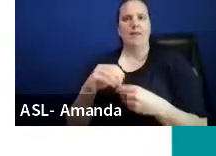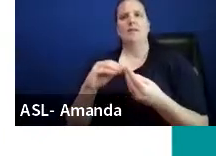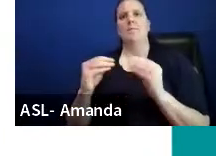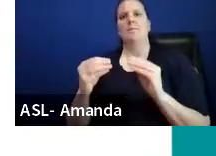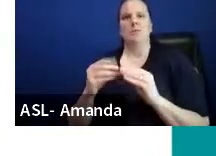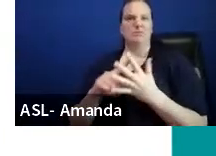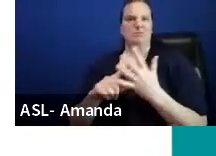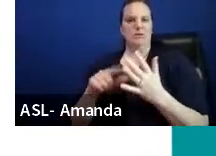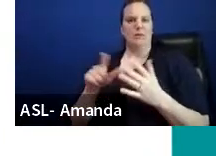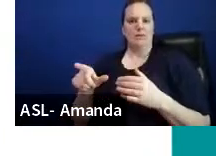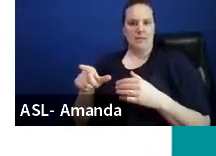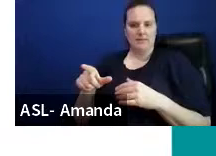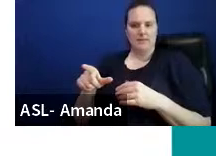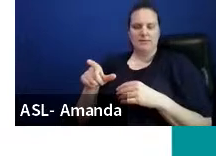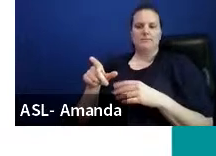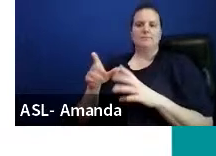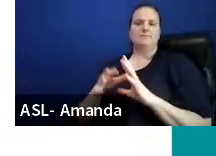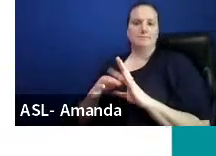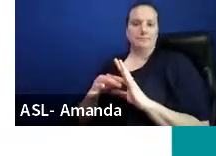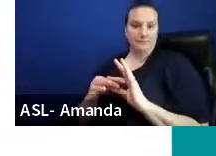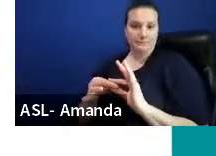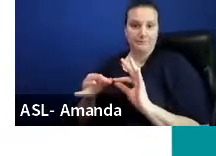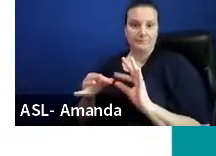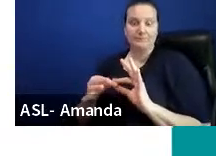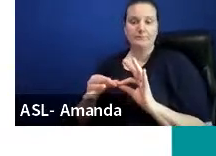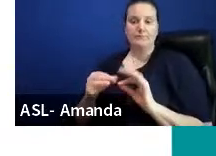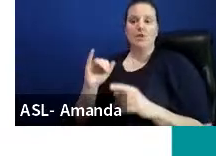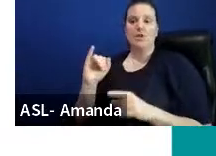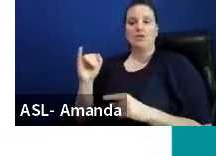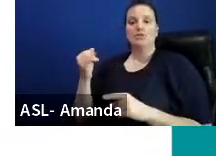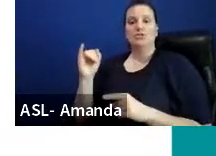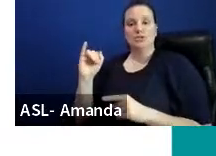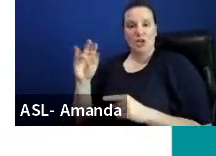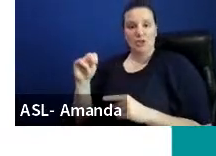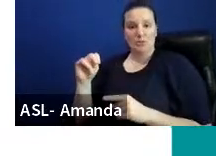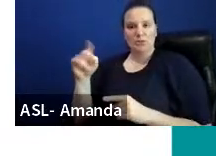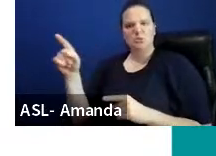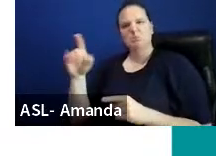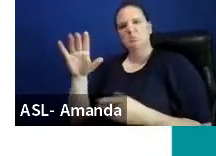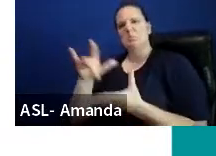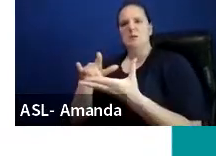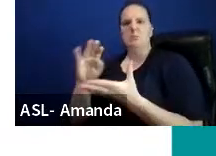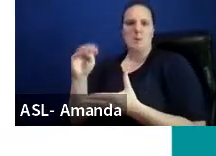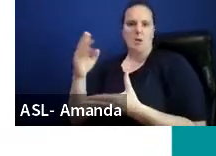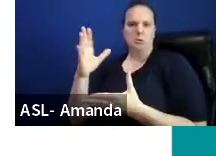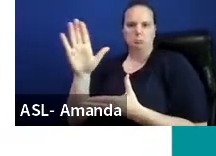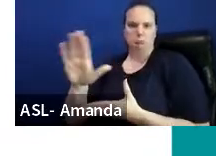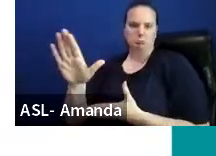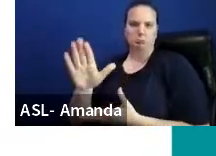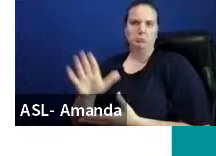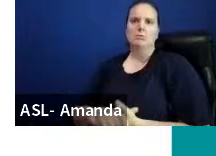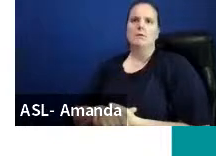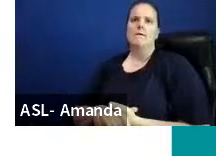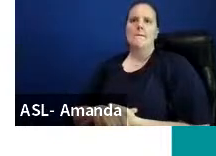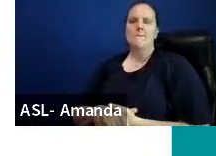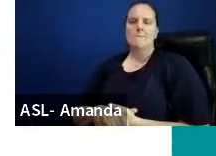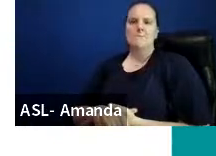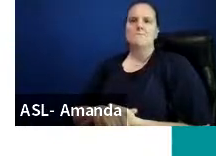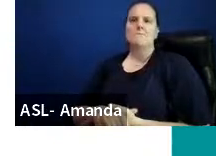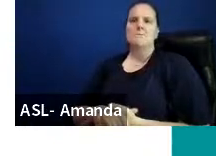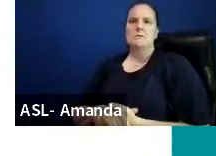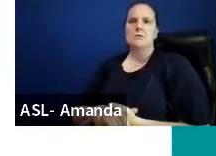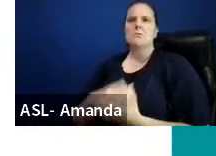This time frame I mentioned was from January to about mid-March. We